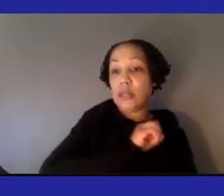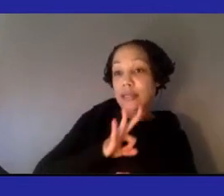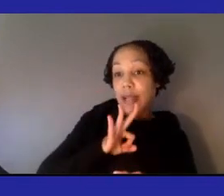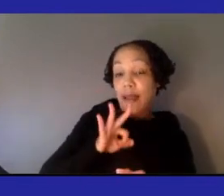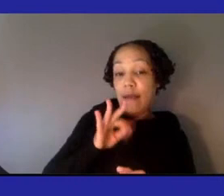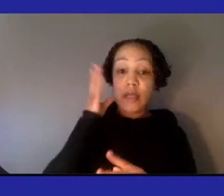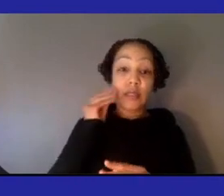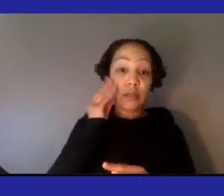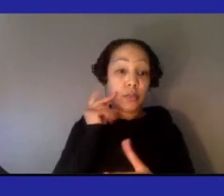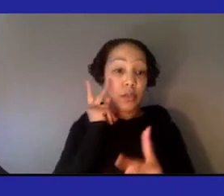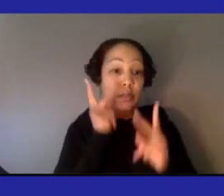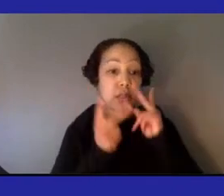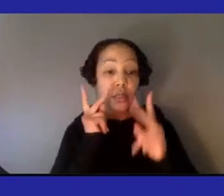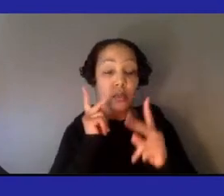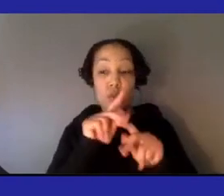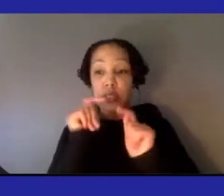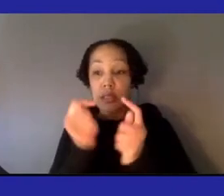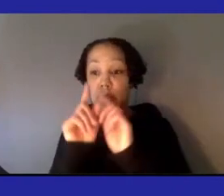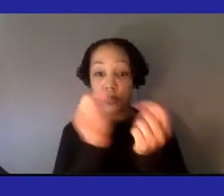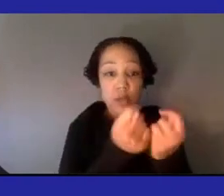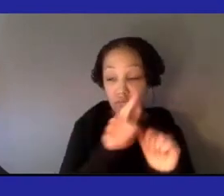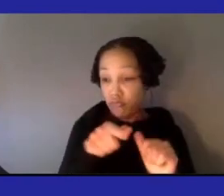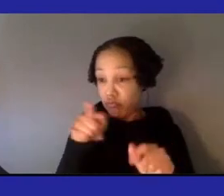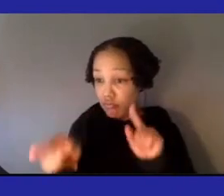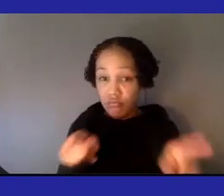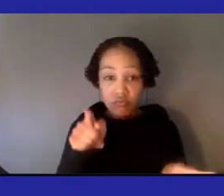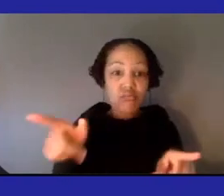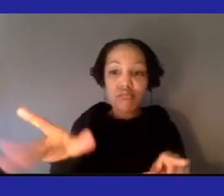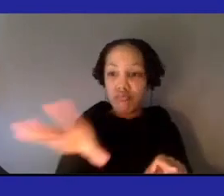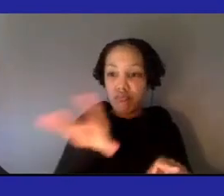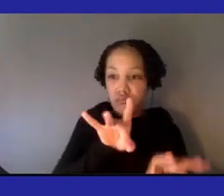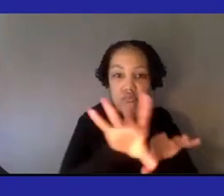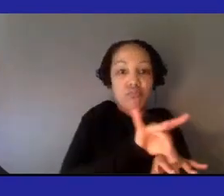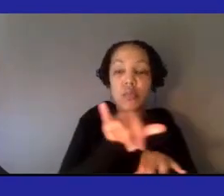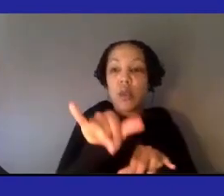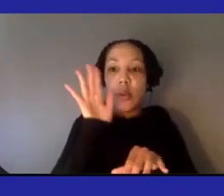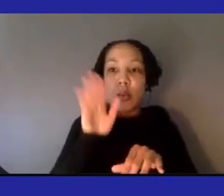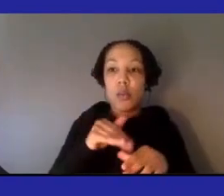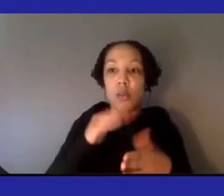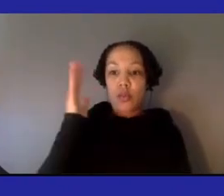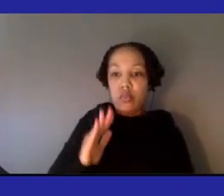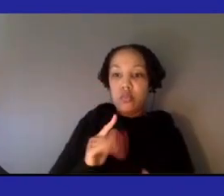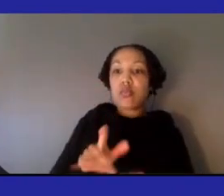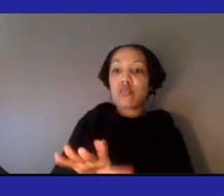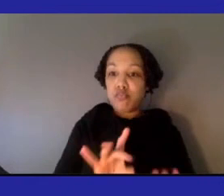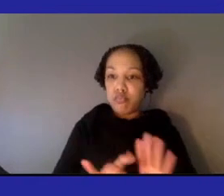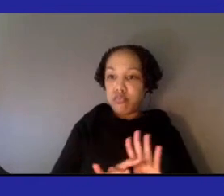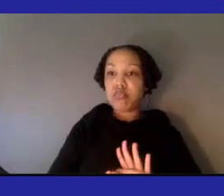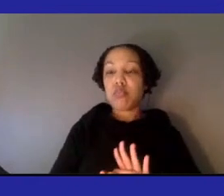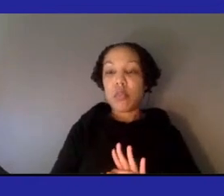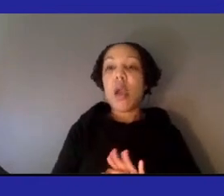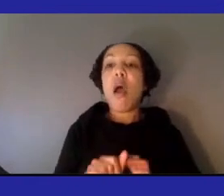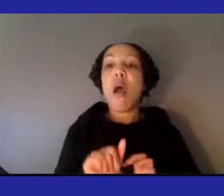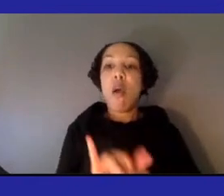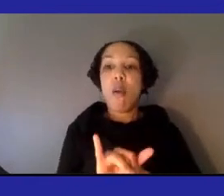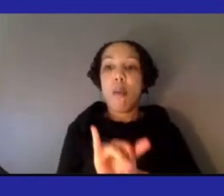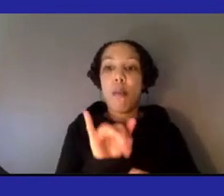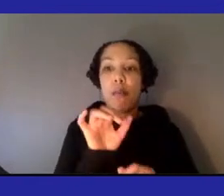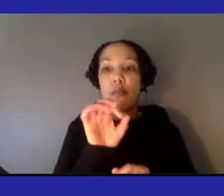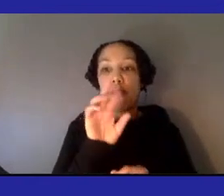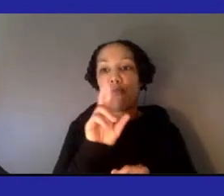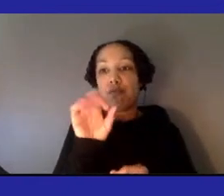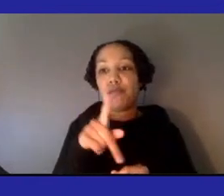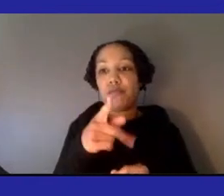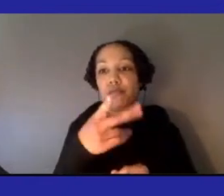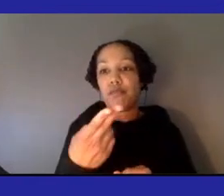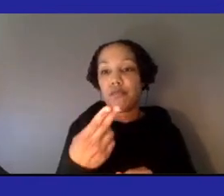teams we're able to work with. And at that point, we shortlist, and then we do the RFP, where we provide the bridging documents over to